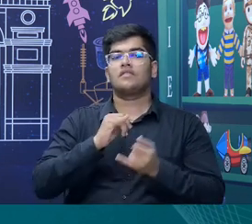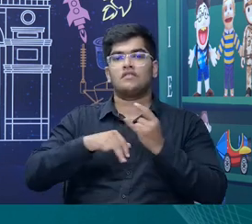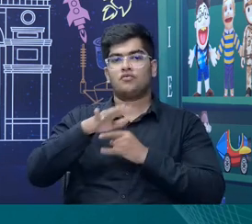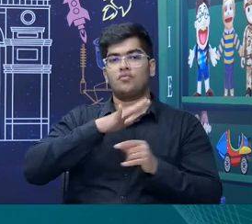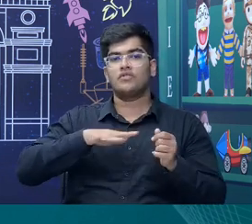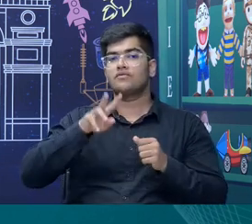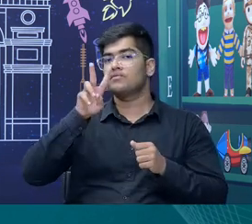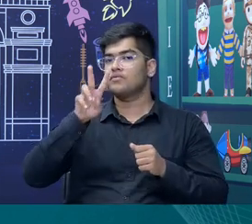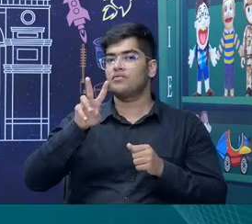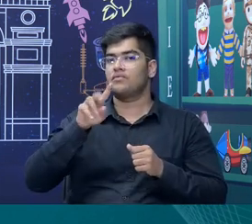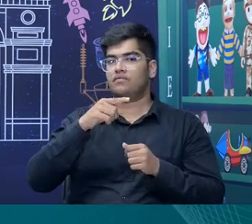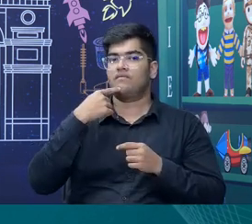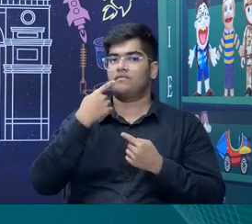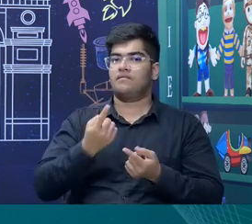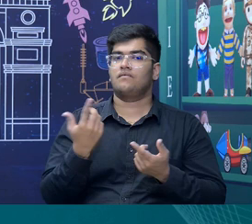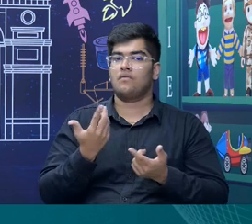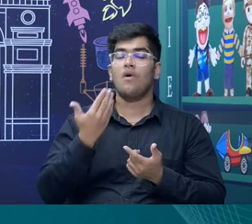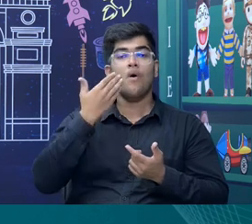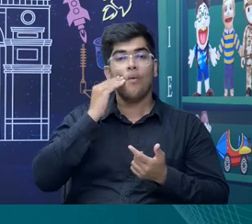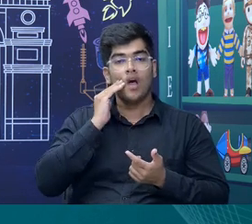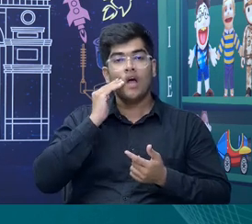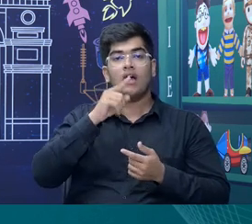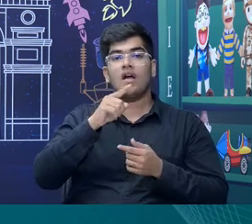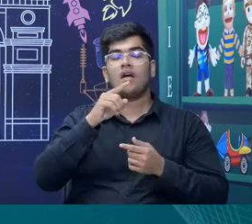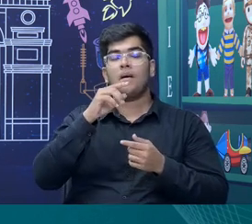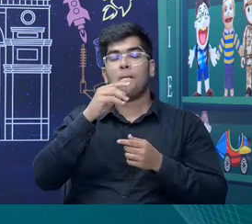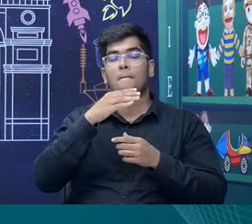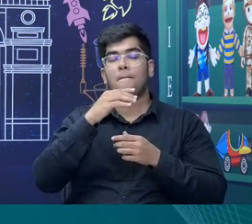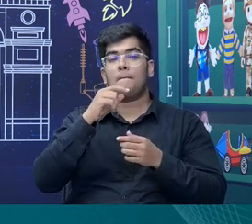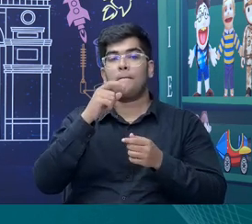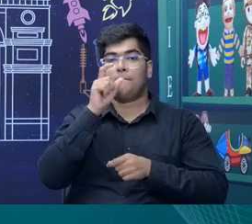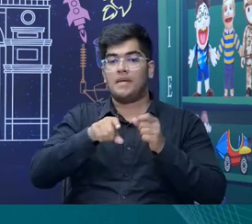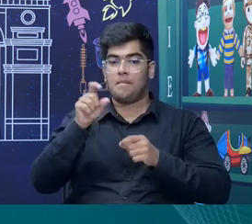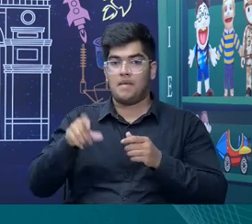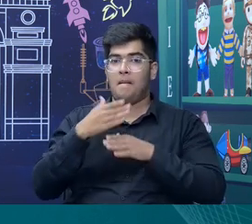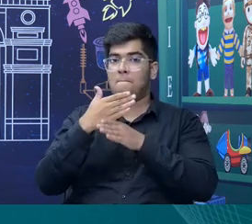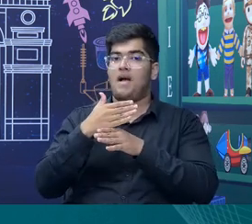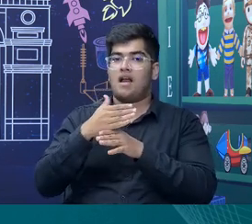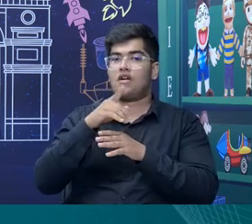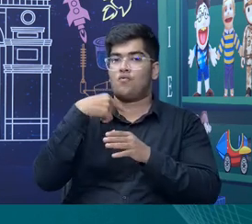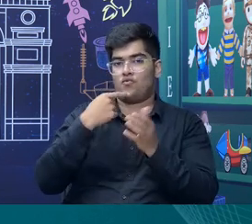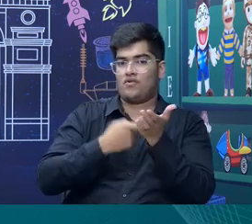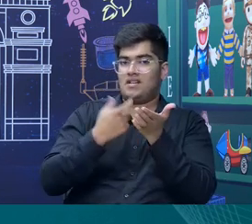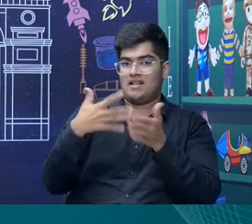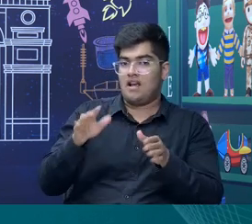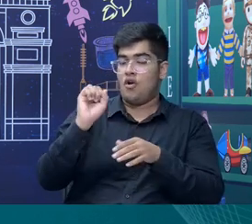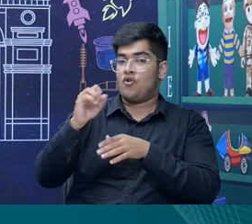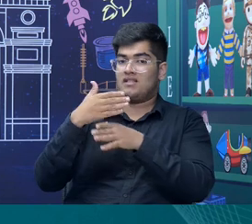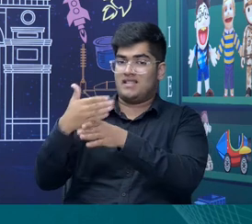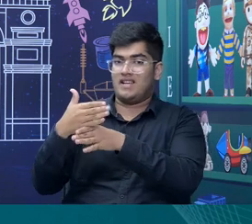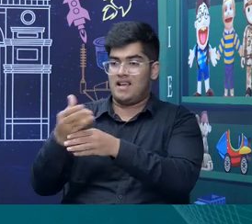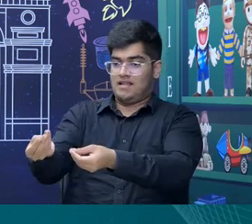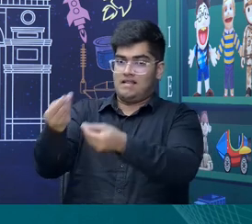see when remaining Partners take retiring Partners share in an